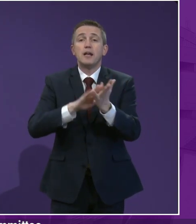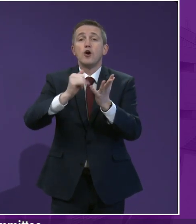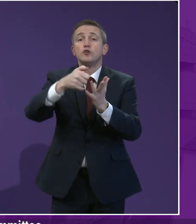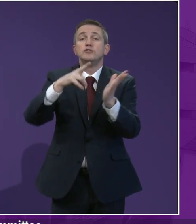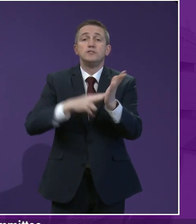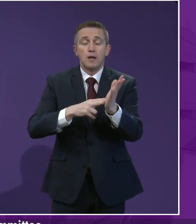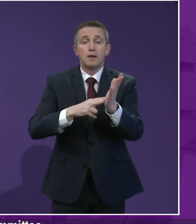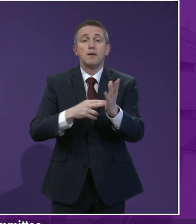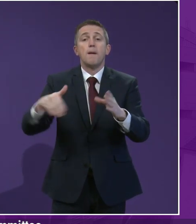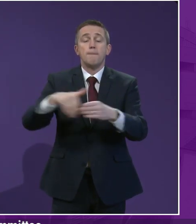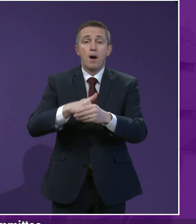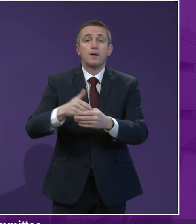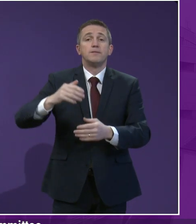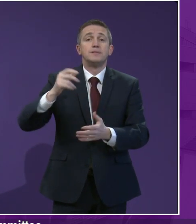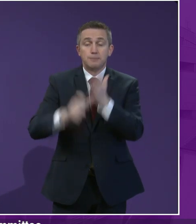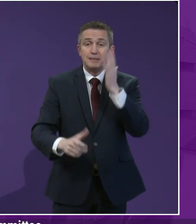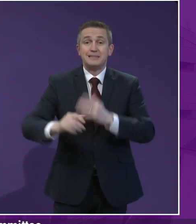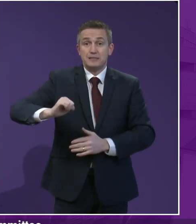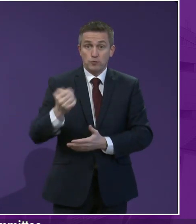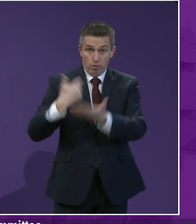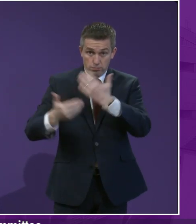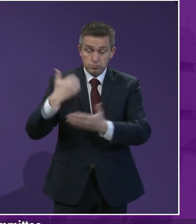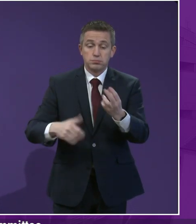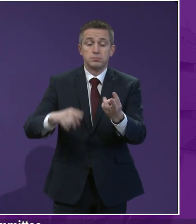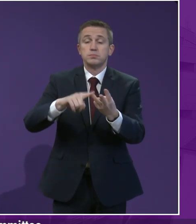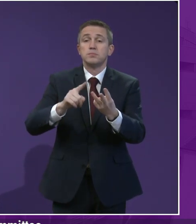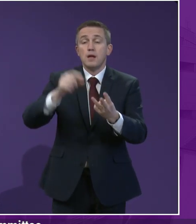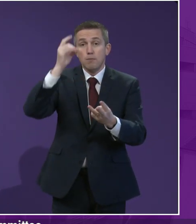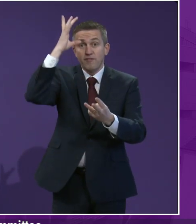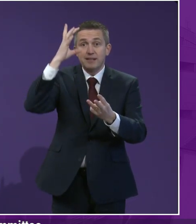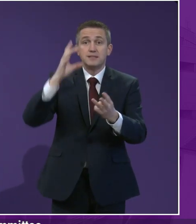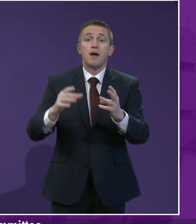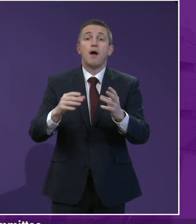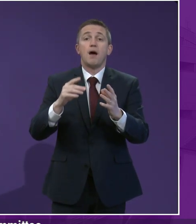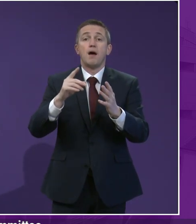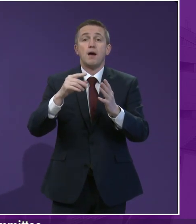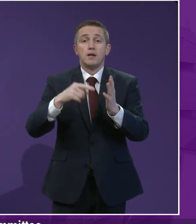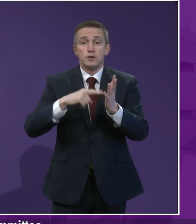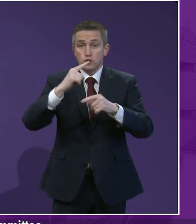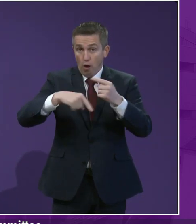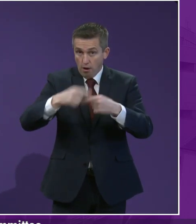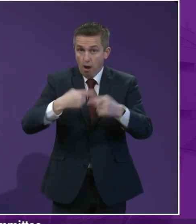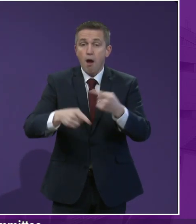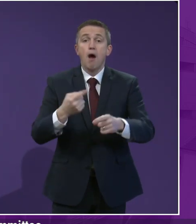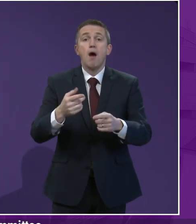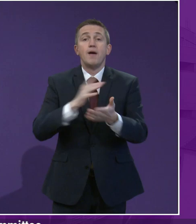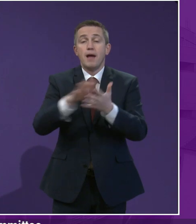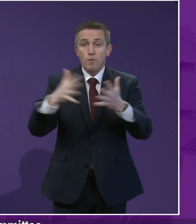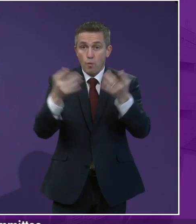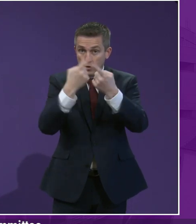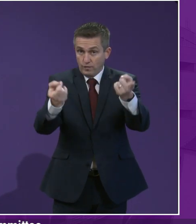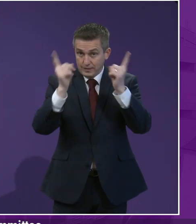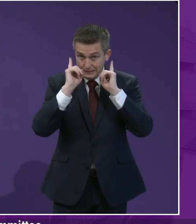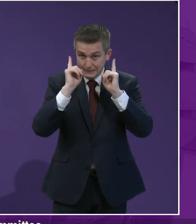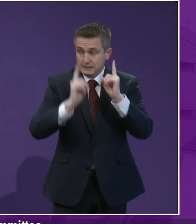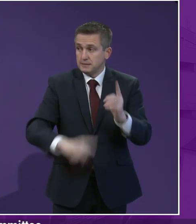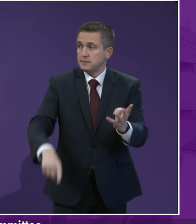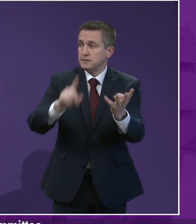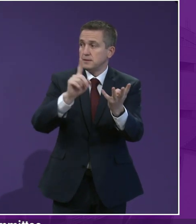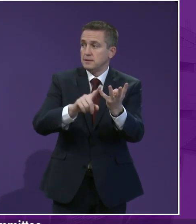Our panel this morning, which I'm delighted to welcome, is Mark McMillan, who is the Employability Advisor with Deaf Action, Dr